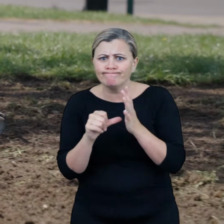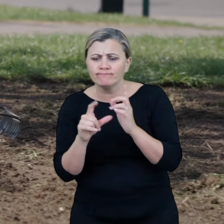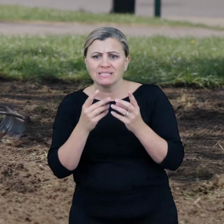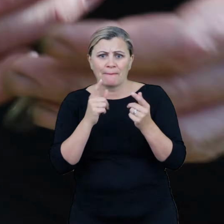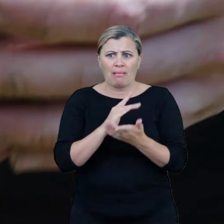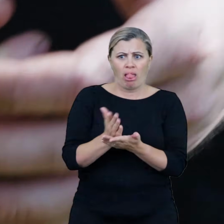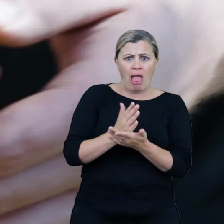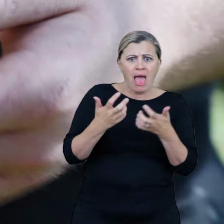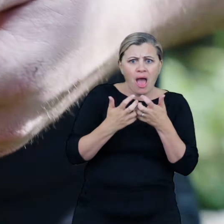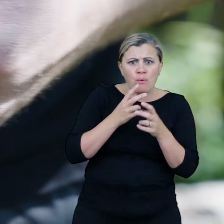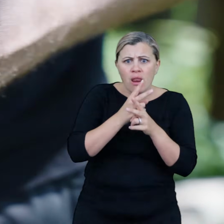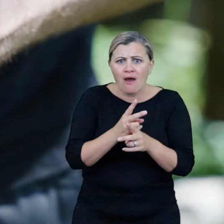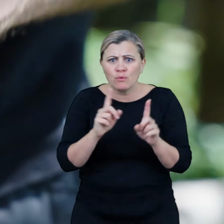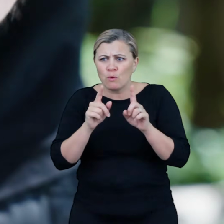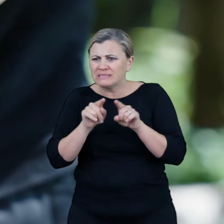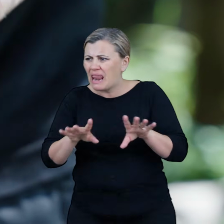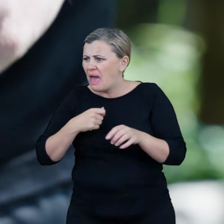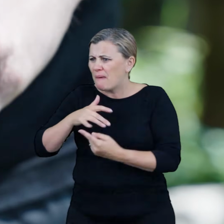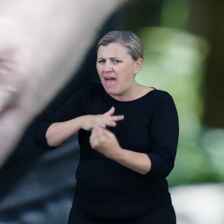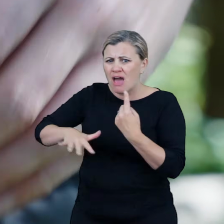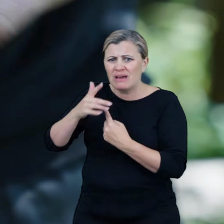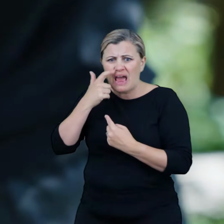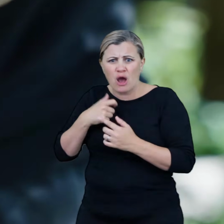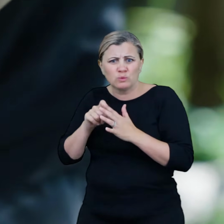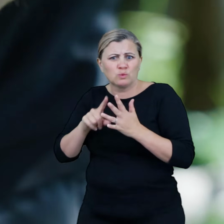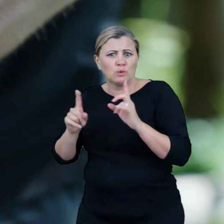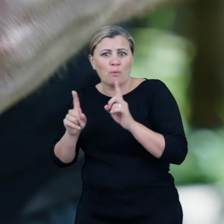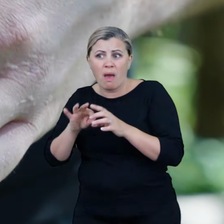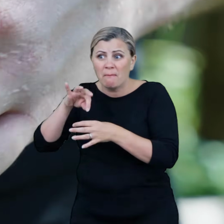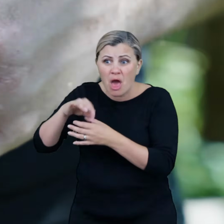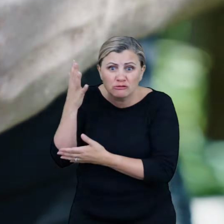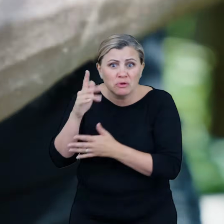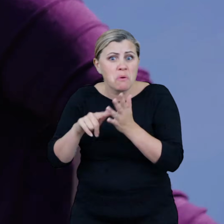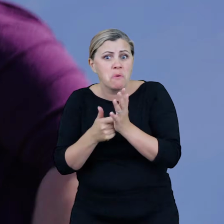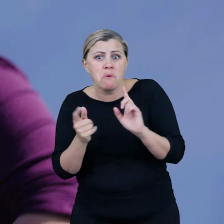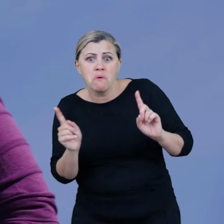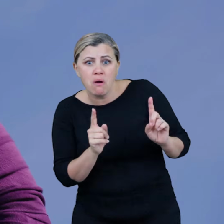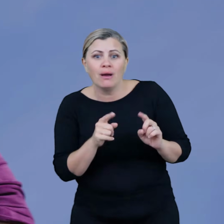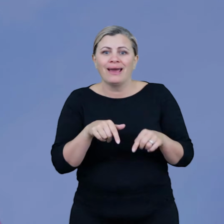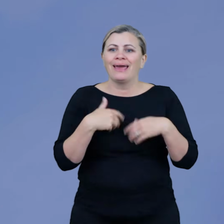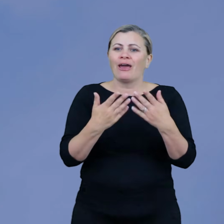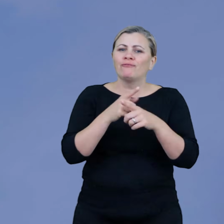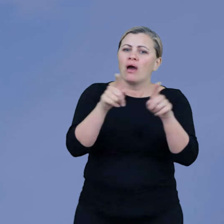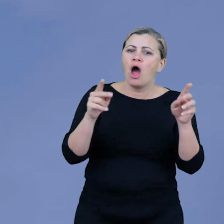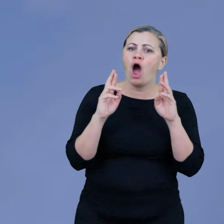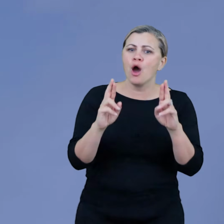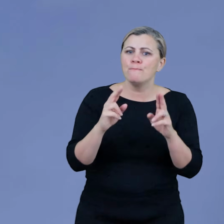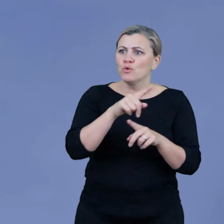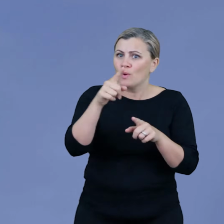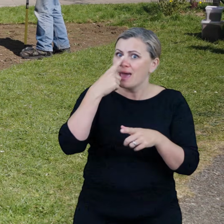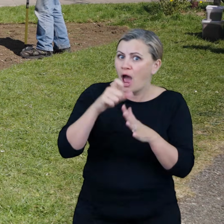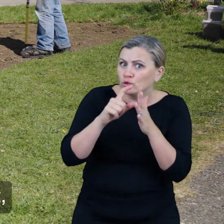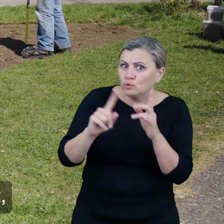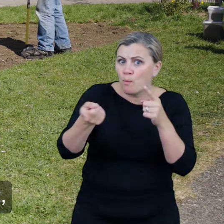big issues, if you can do something in your little area where you live and plant a tree and create a little area, I think it gives people hope, and that's what we've sort of